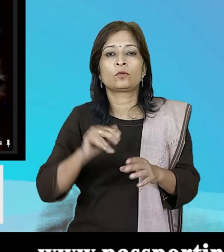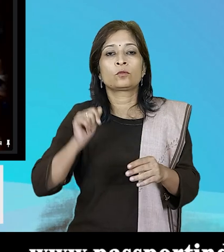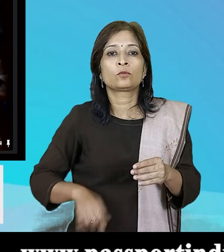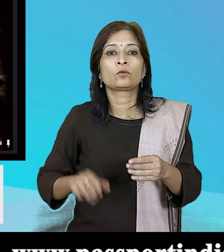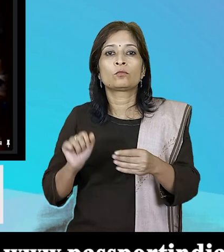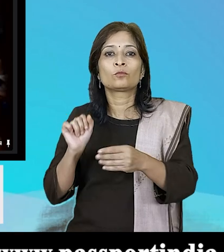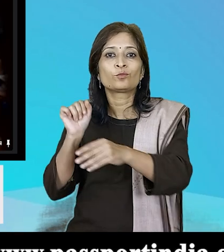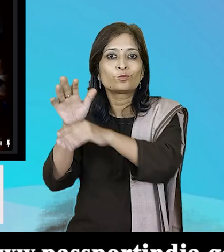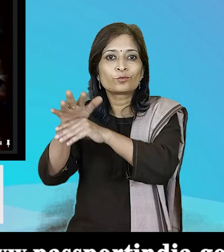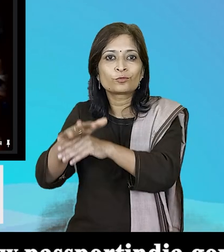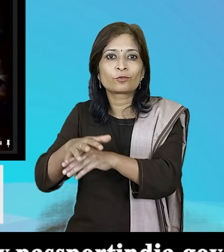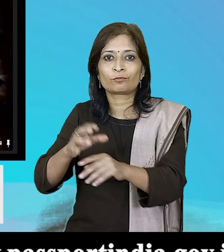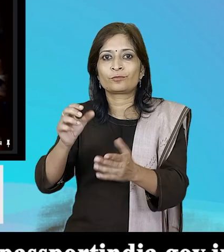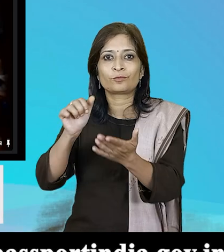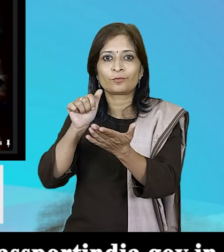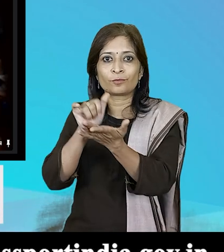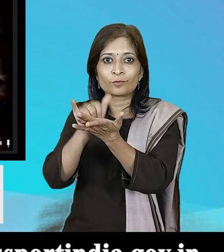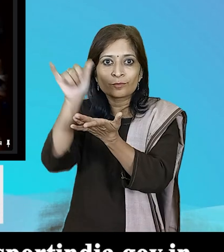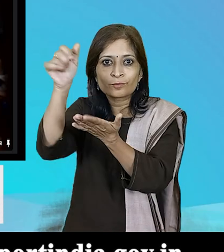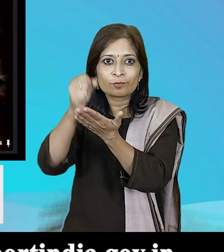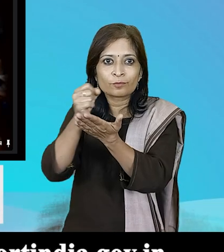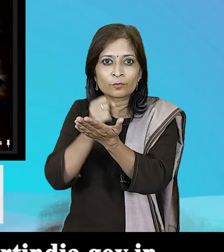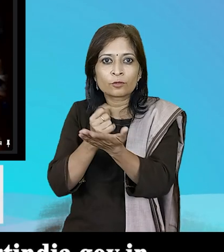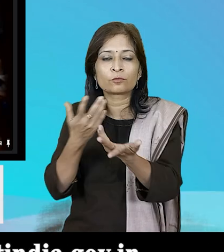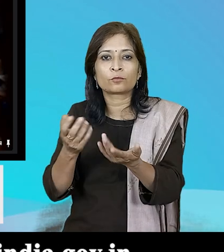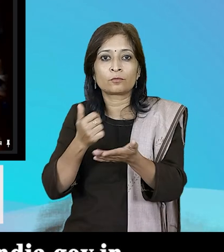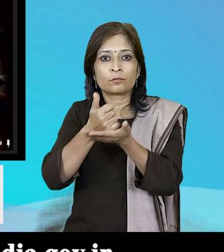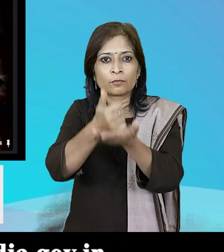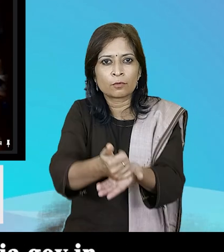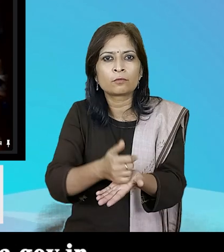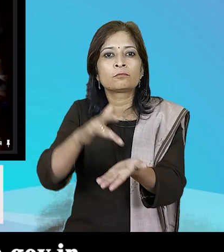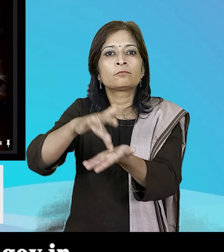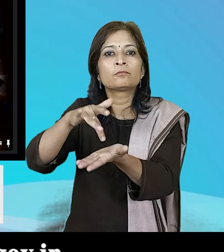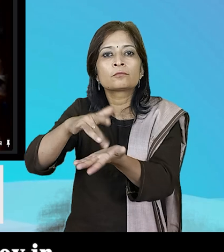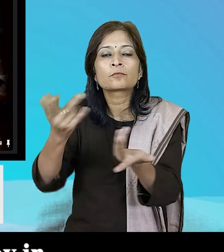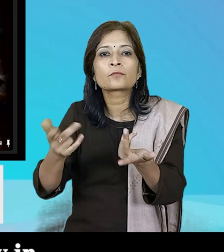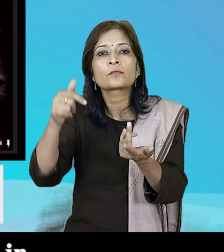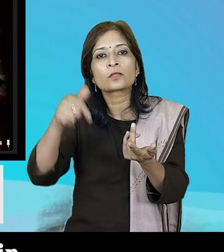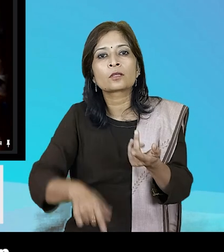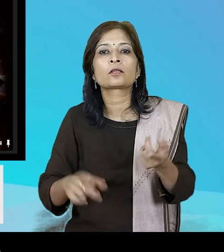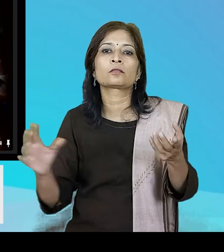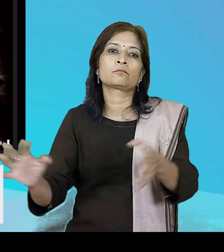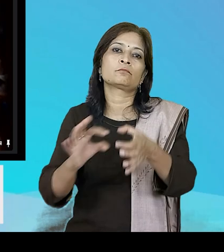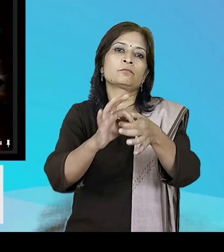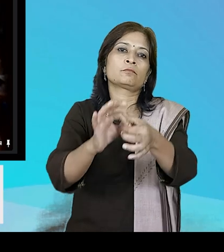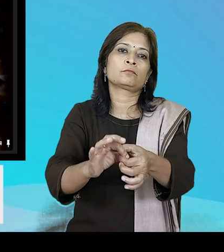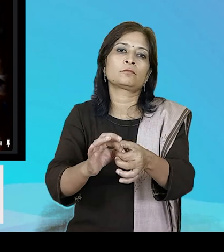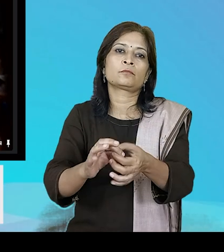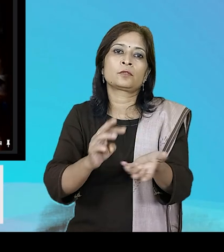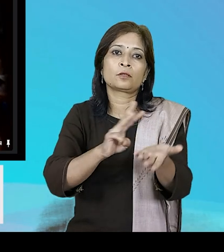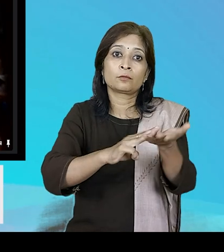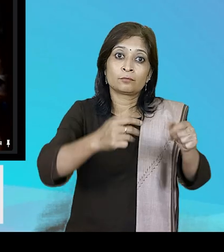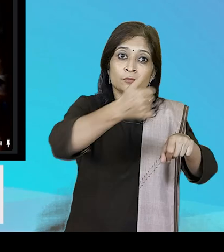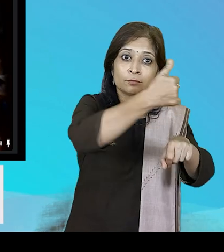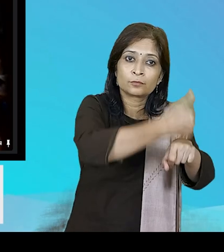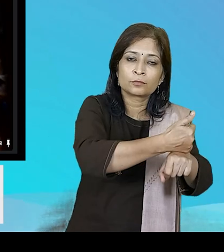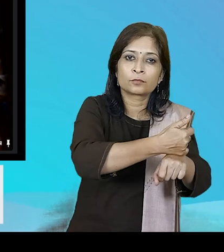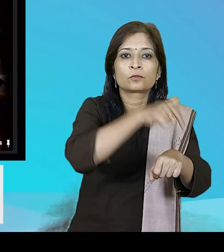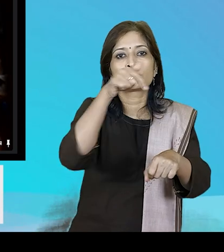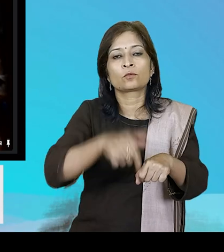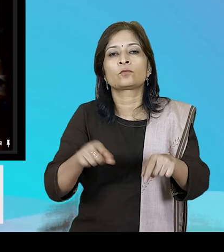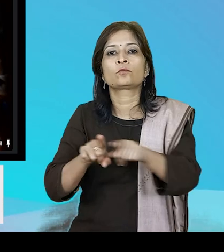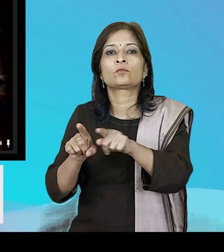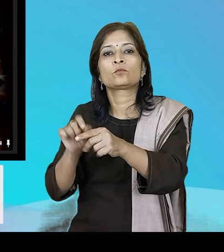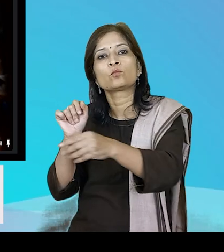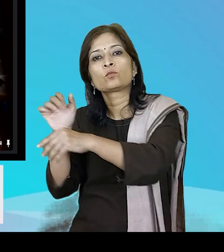post office parliamentary seva kendra is, it is a coordination mechanism between the Ministry of